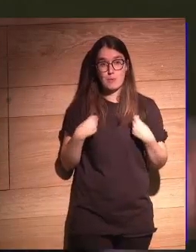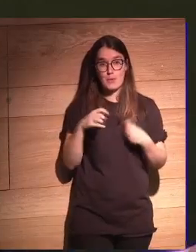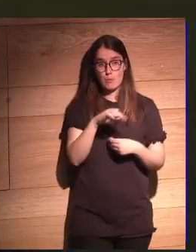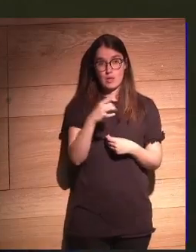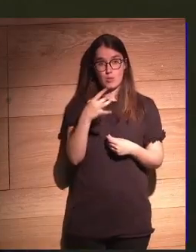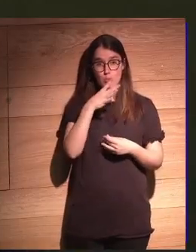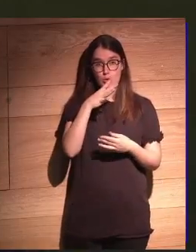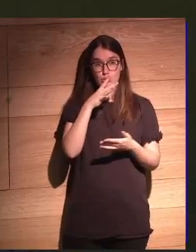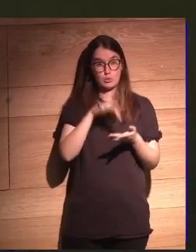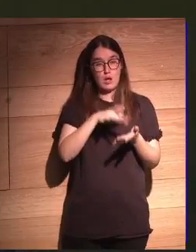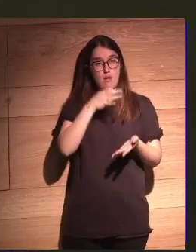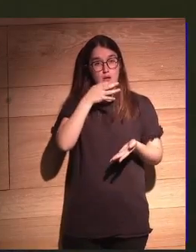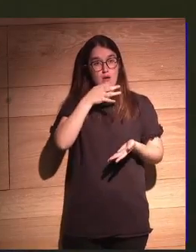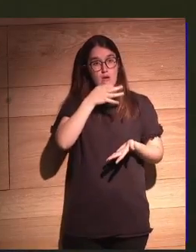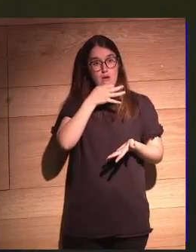invested their own